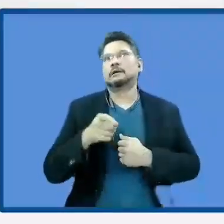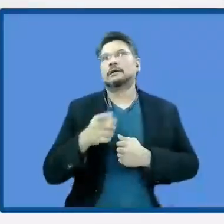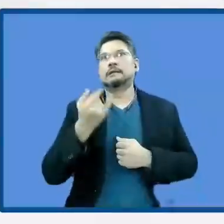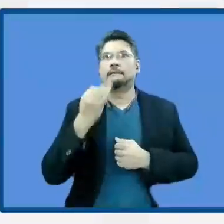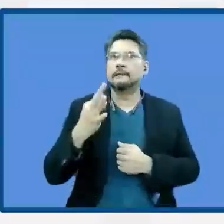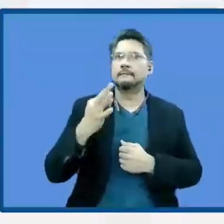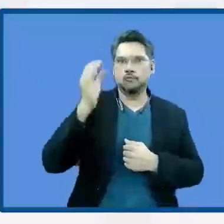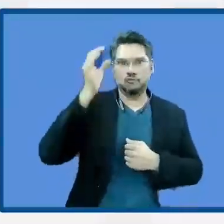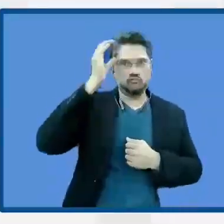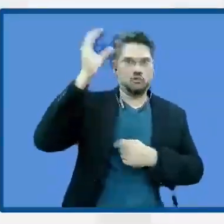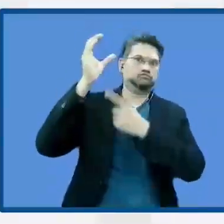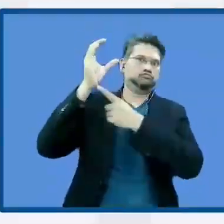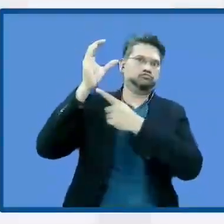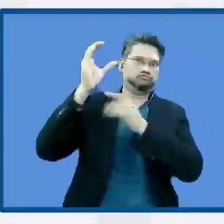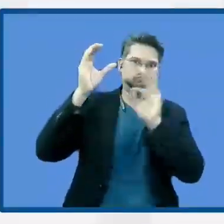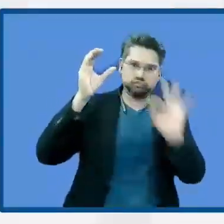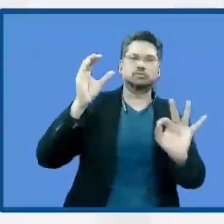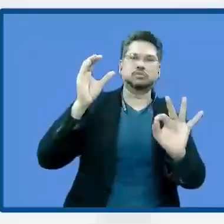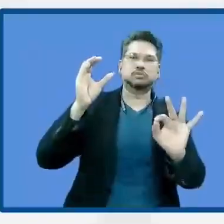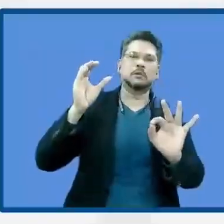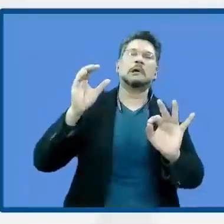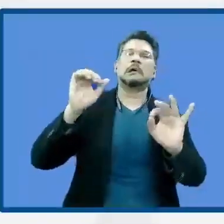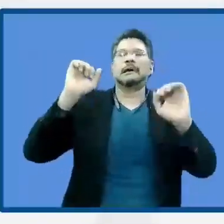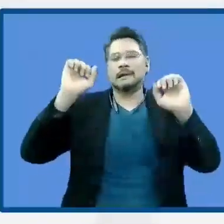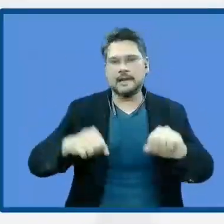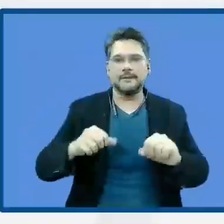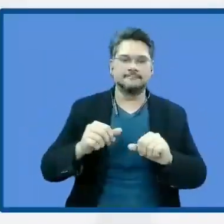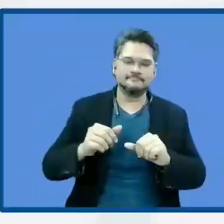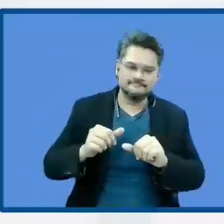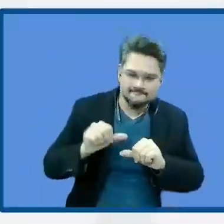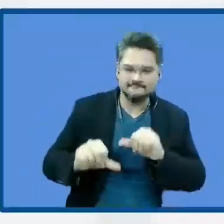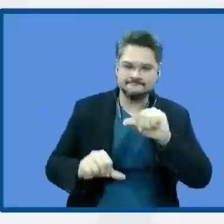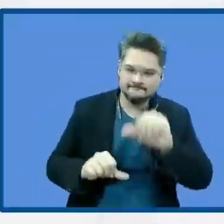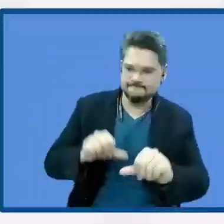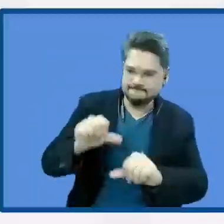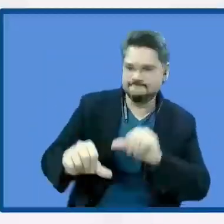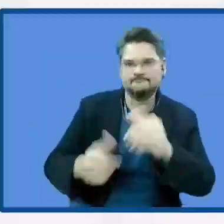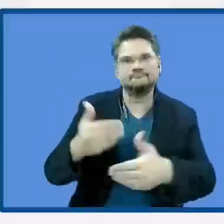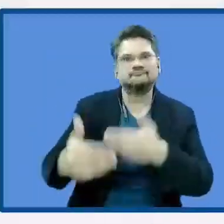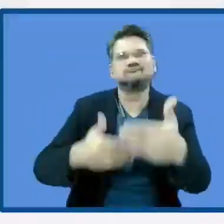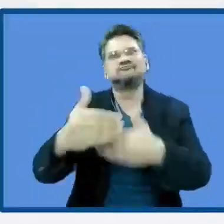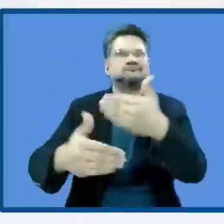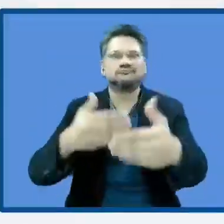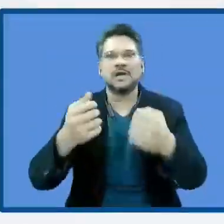there is an opportunity to keep moving forward. And there are countries that have definitely